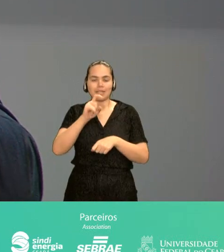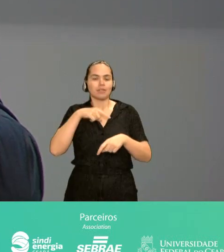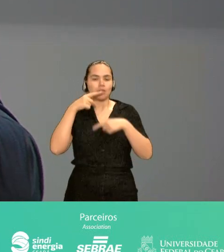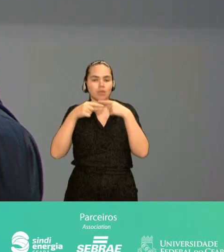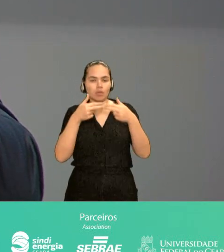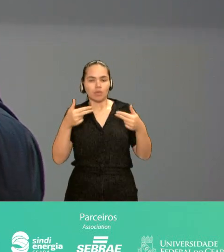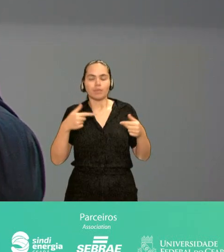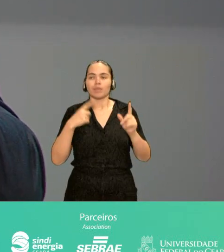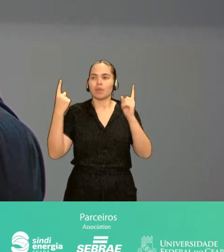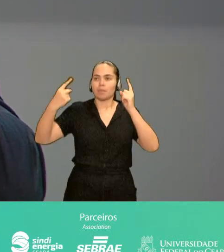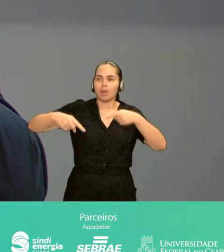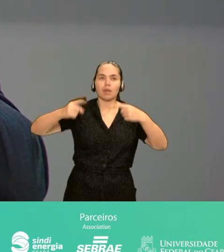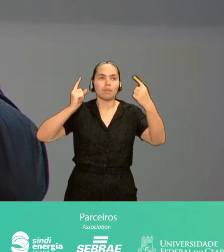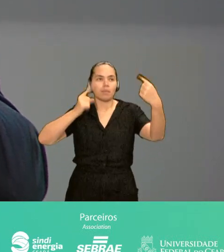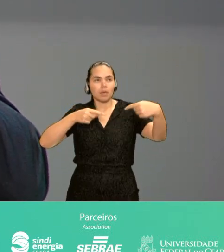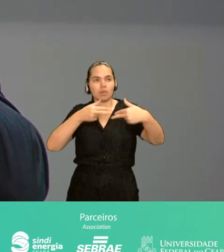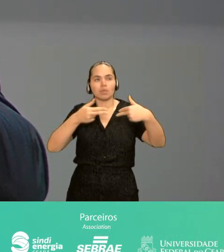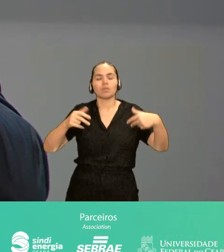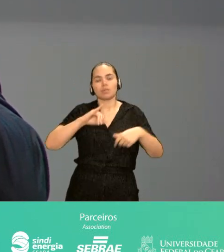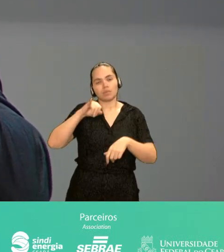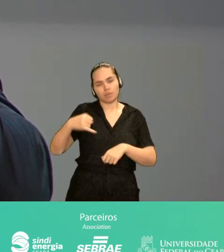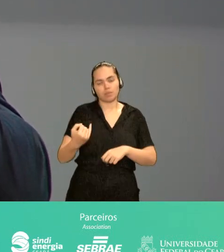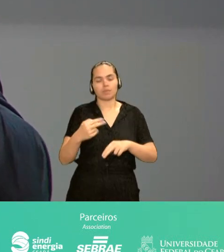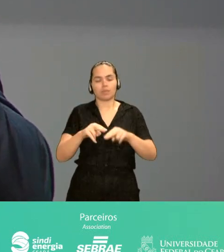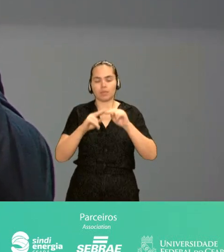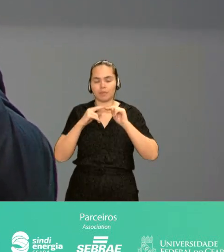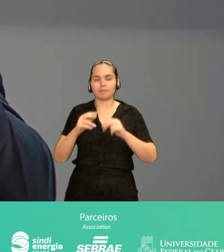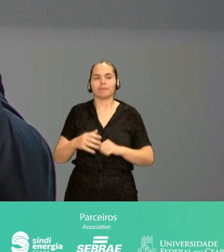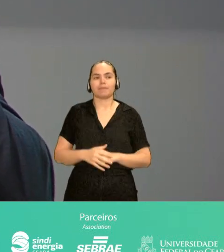from our competitors, and so we've been talking to